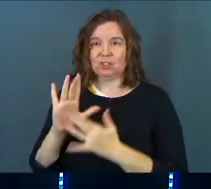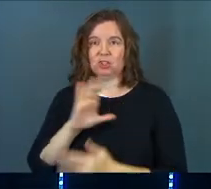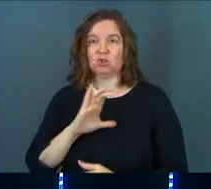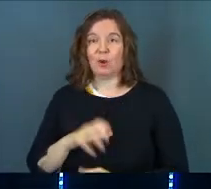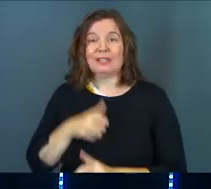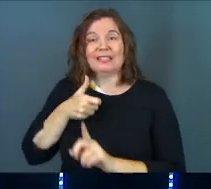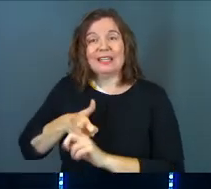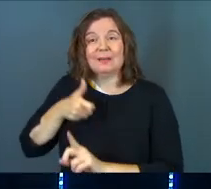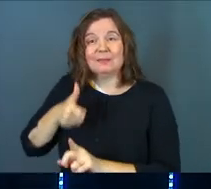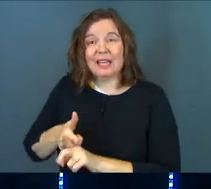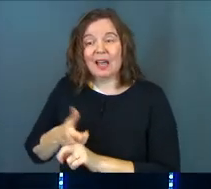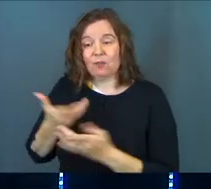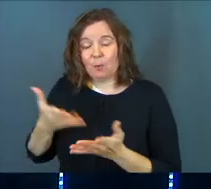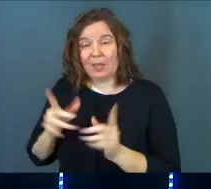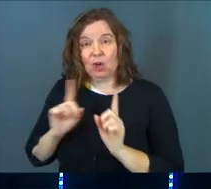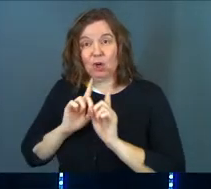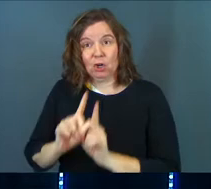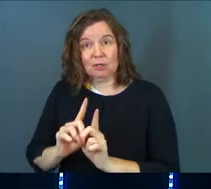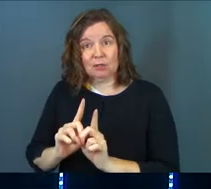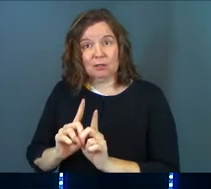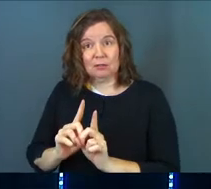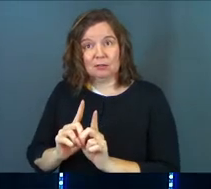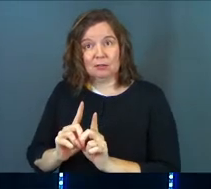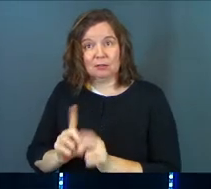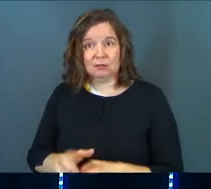Jesus Christ himself. We'll be right here.